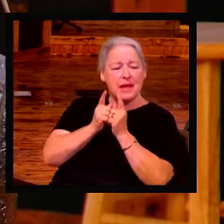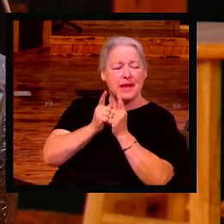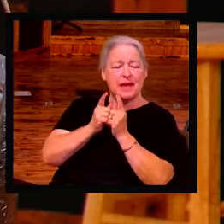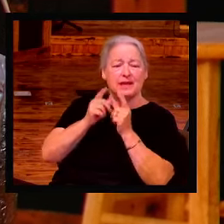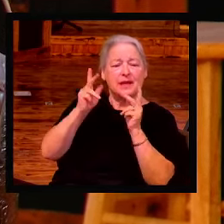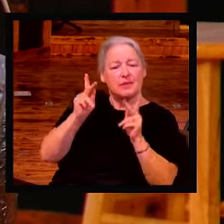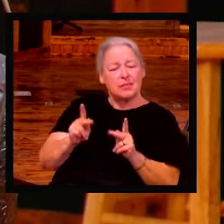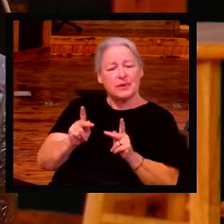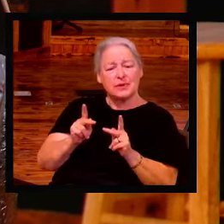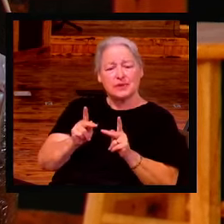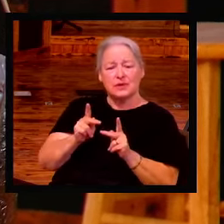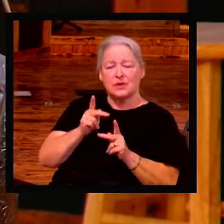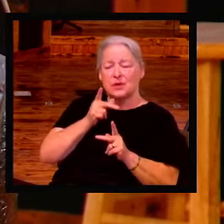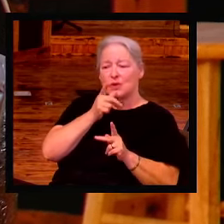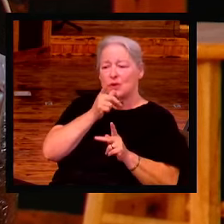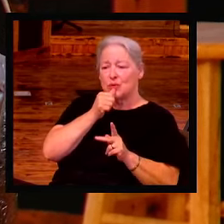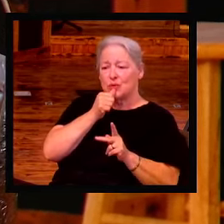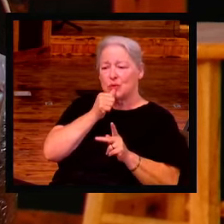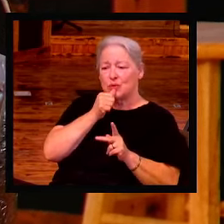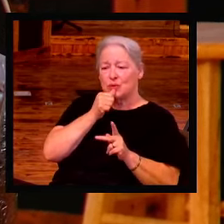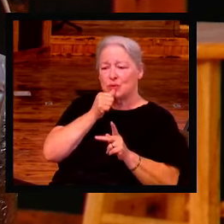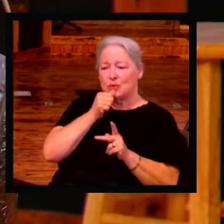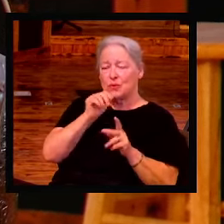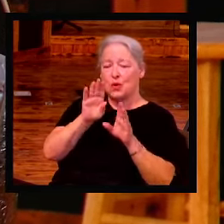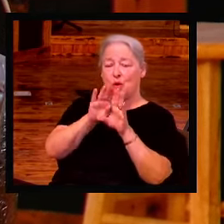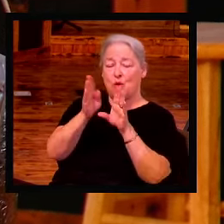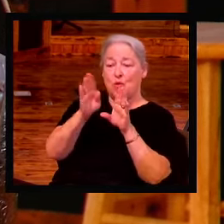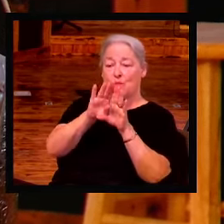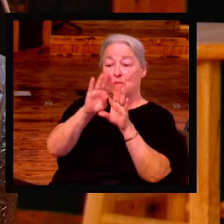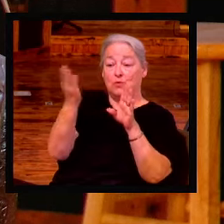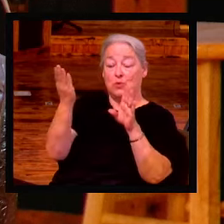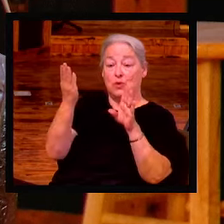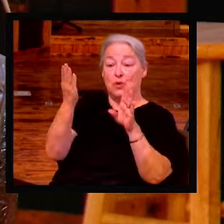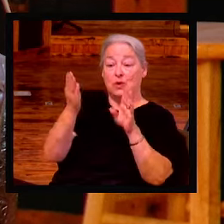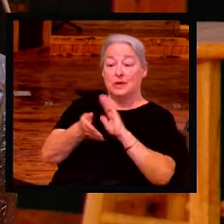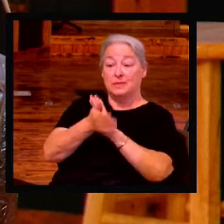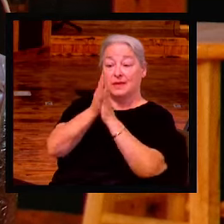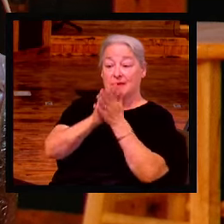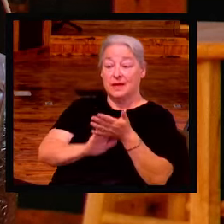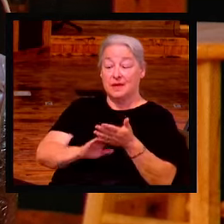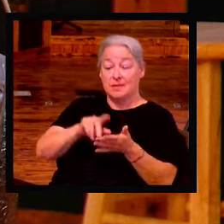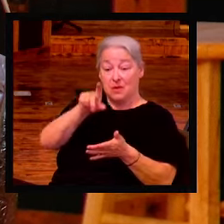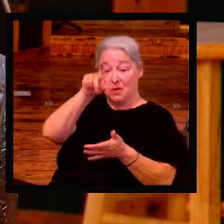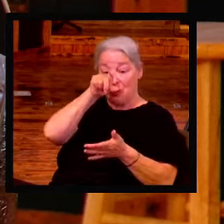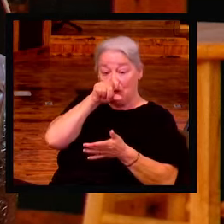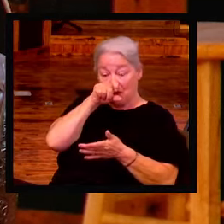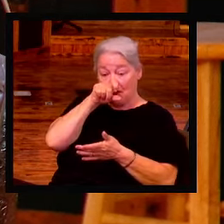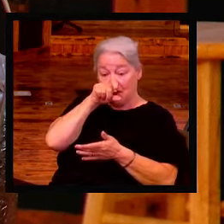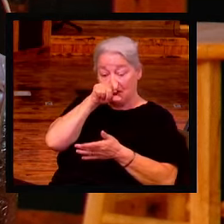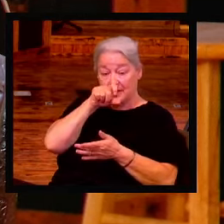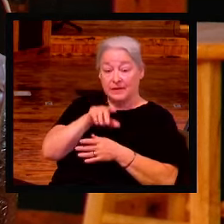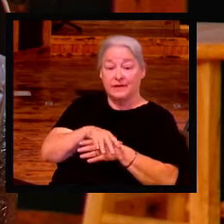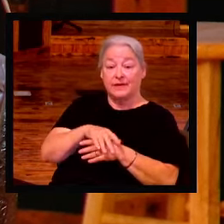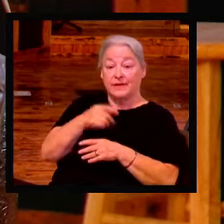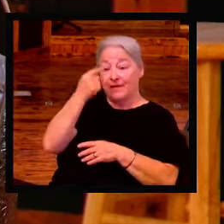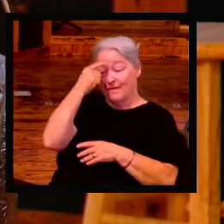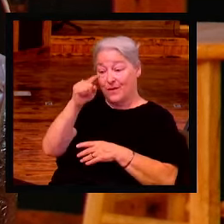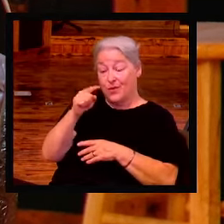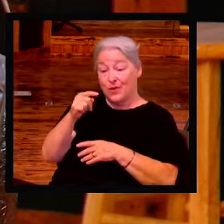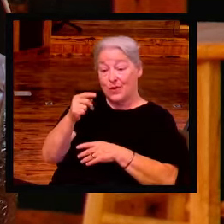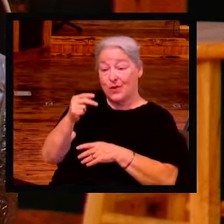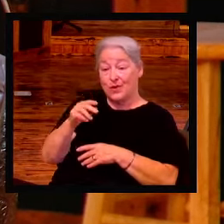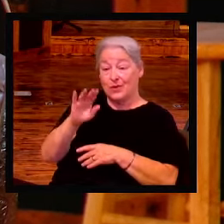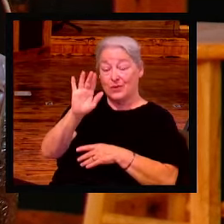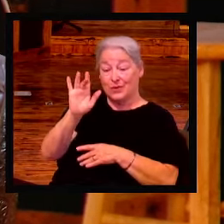opened the door to being a witch. And then for the next 25 years, that's what I did. I was a